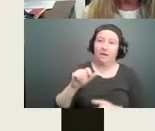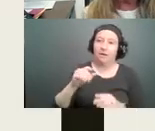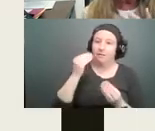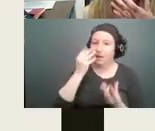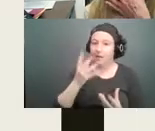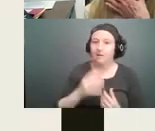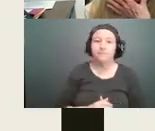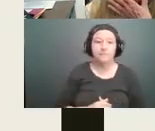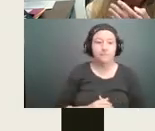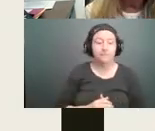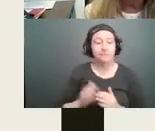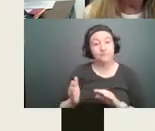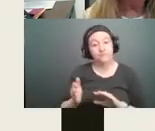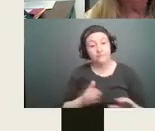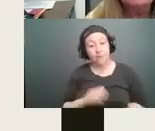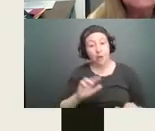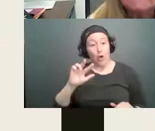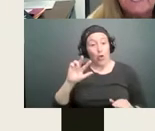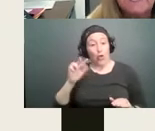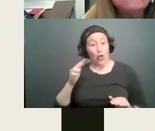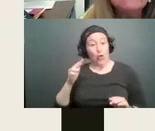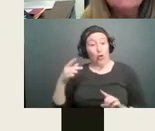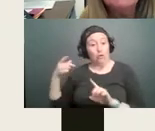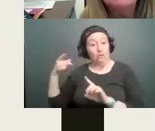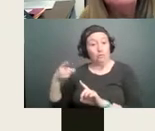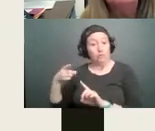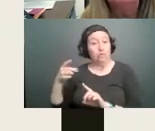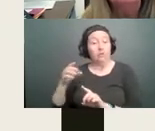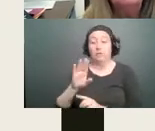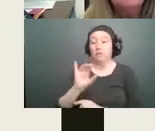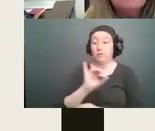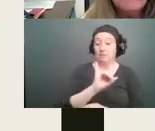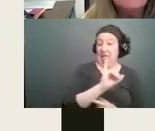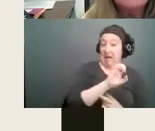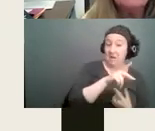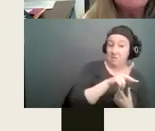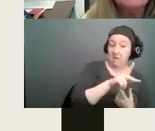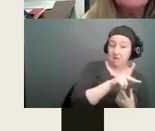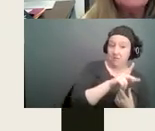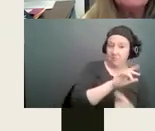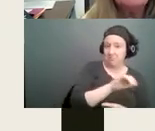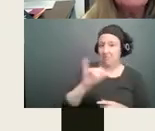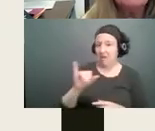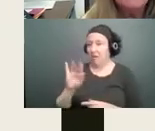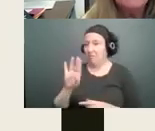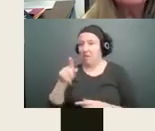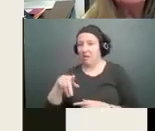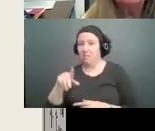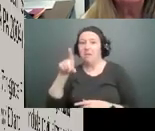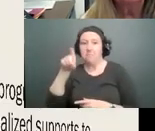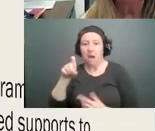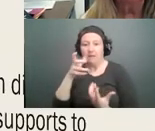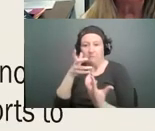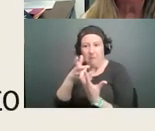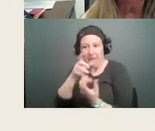Our third theme is that just like an IEP, the BIP must be